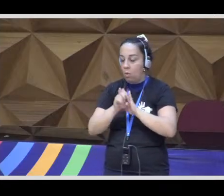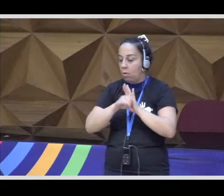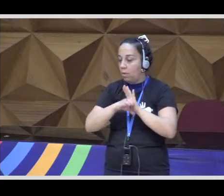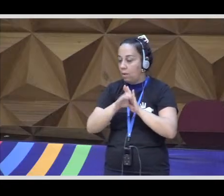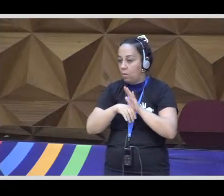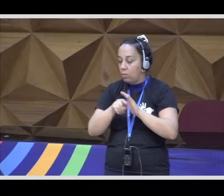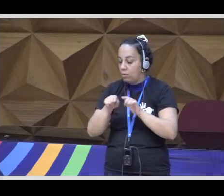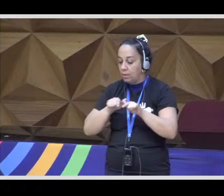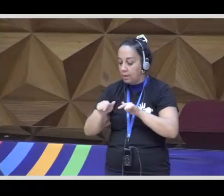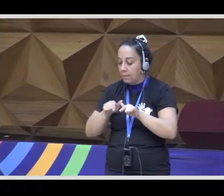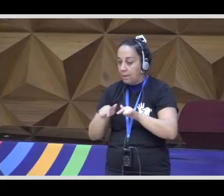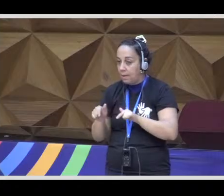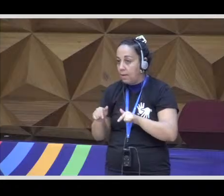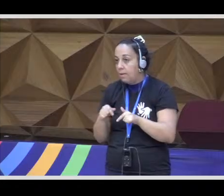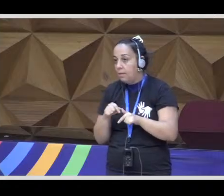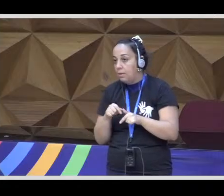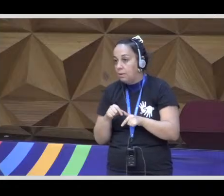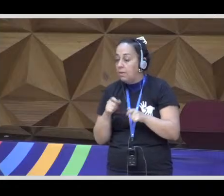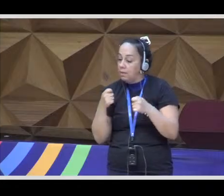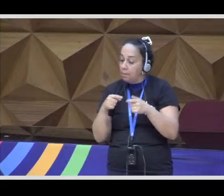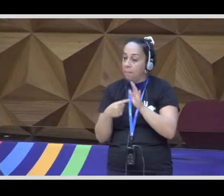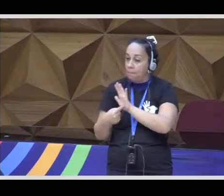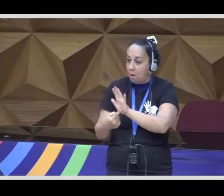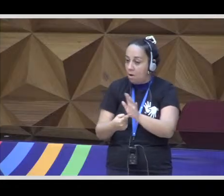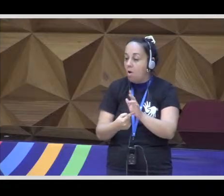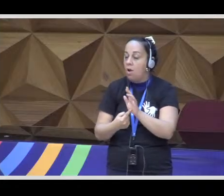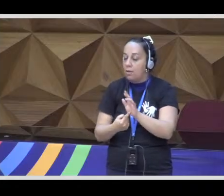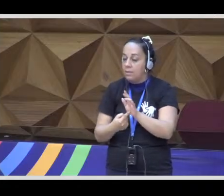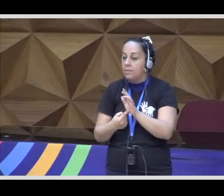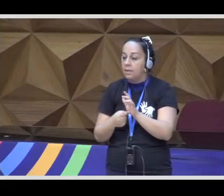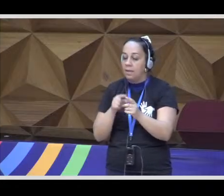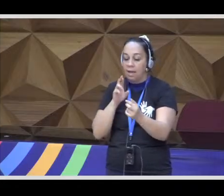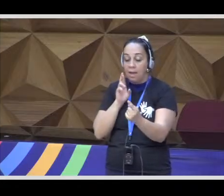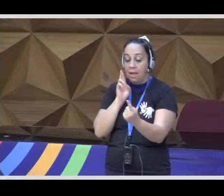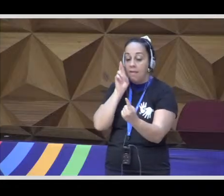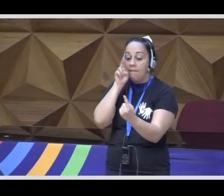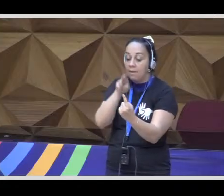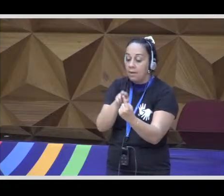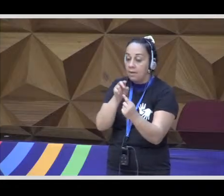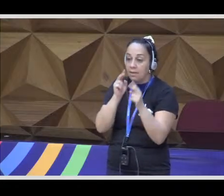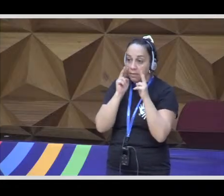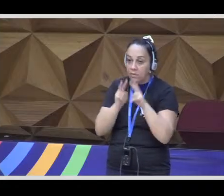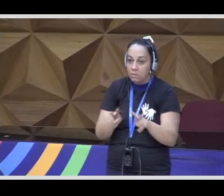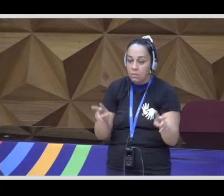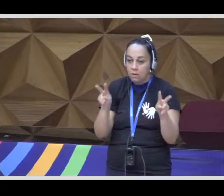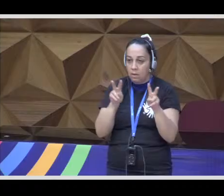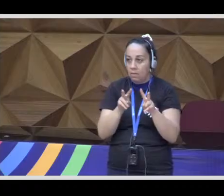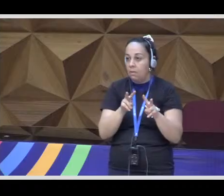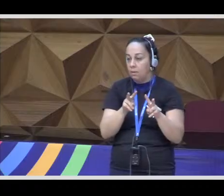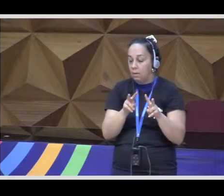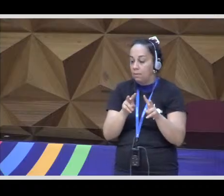to give you some physical match, visual match to the physical motion that you're experiencing.